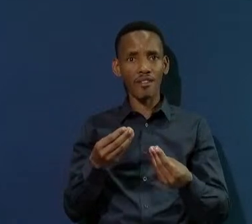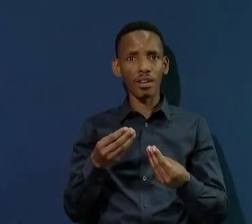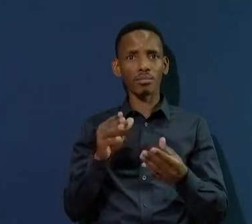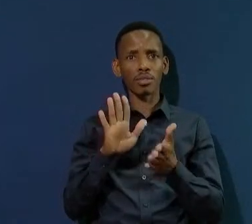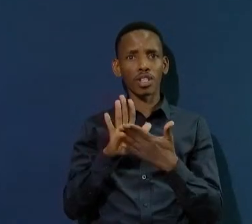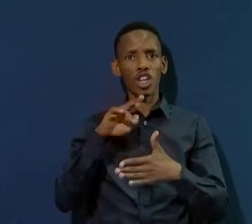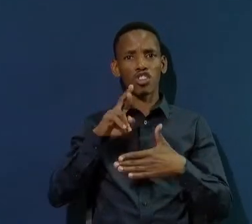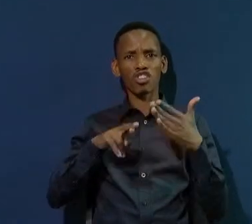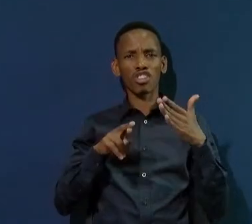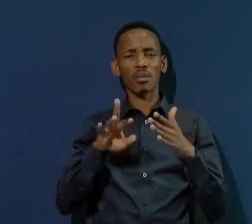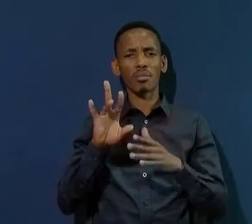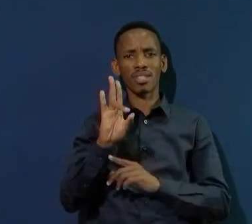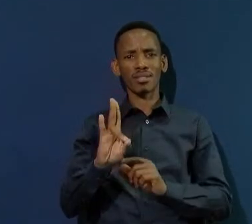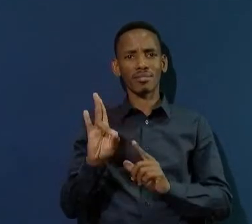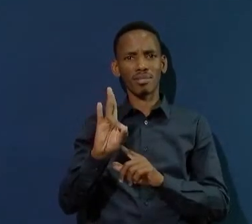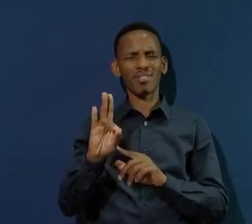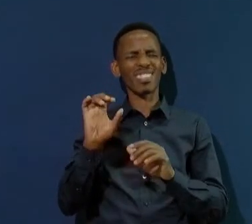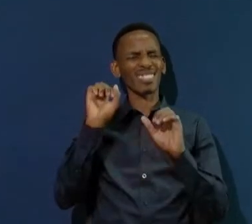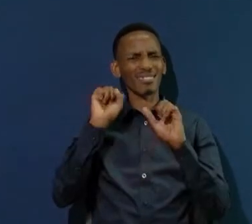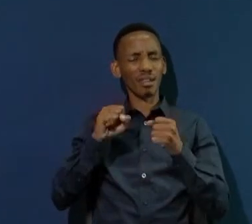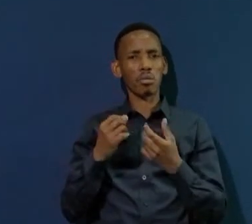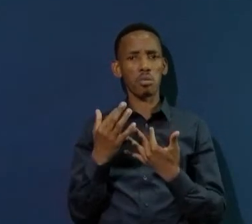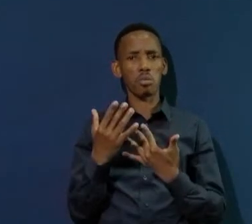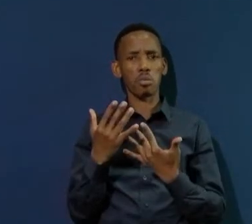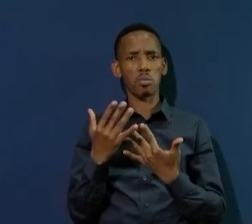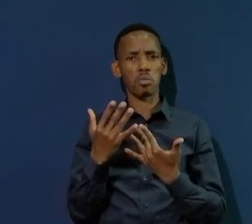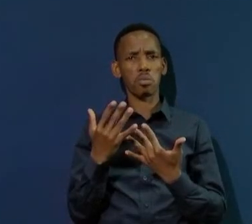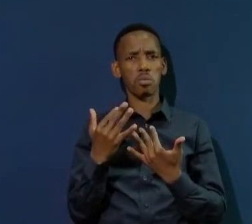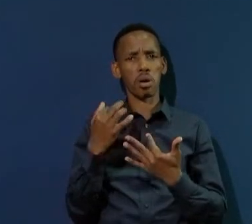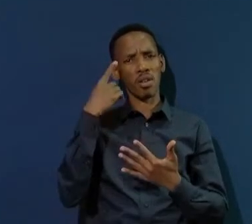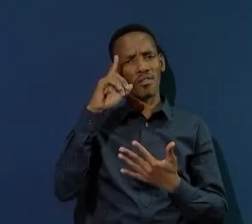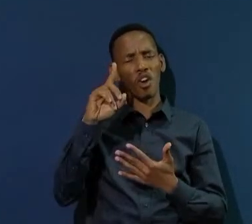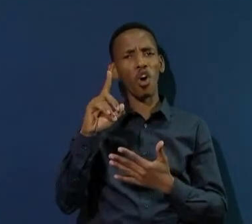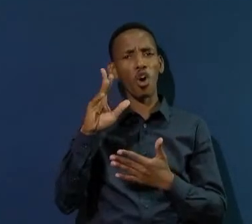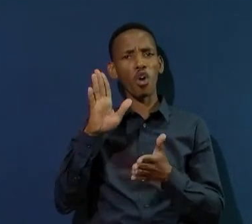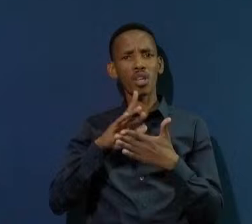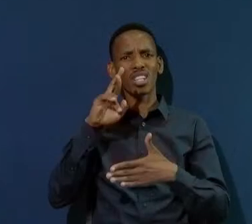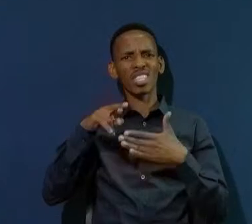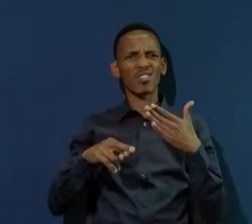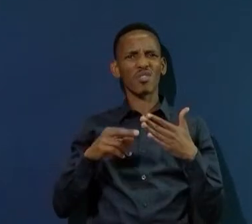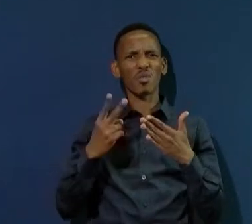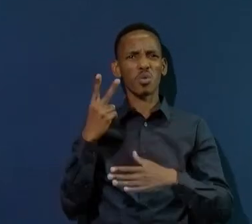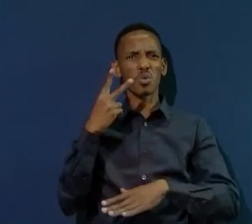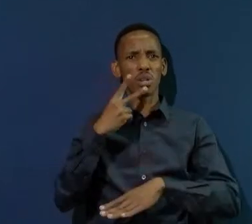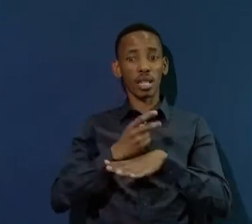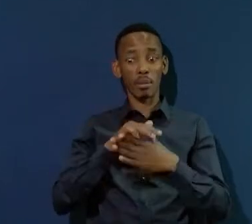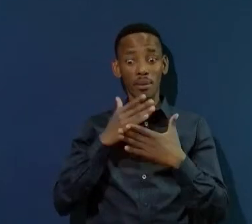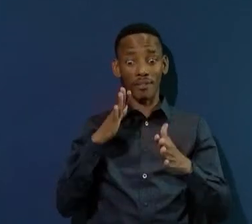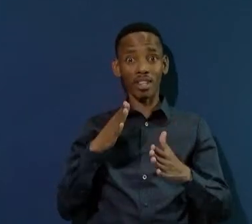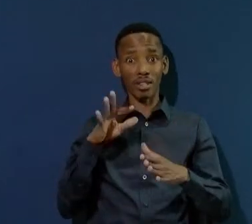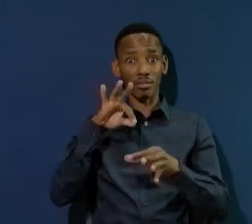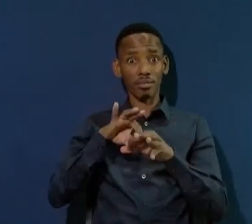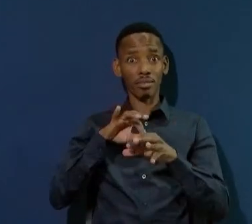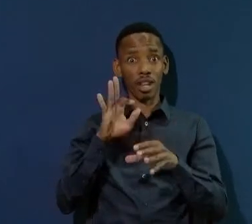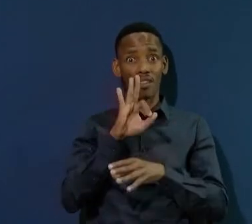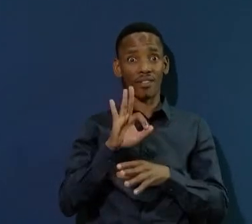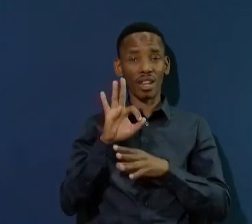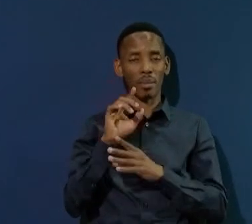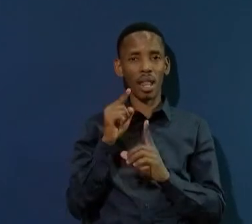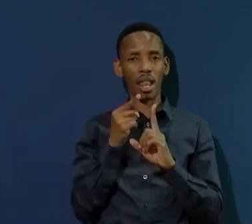Right. You can wait for results until even today. Bo Sunday, re tlhophile ka Labotlhano.